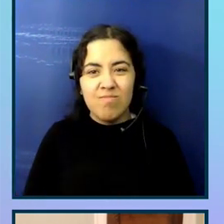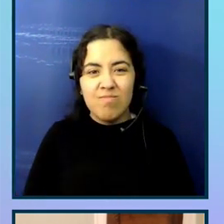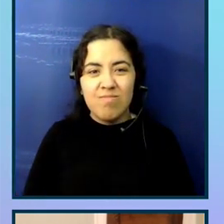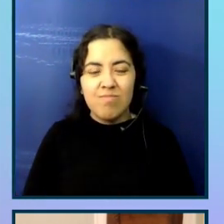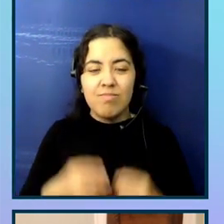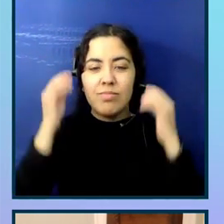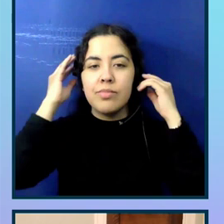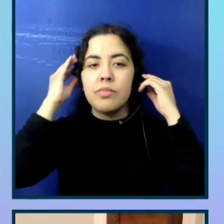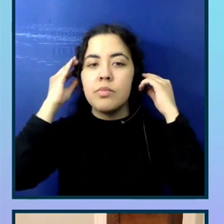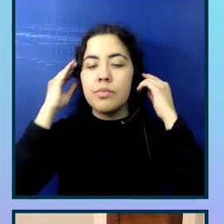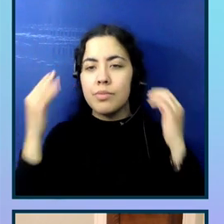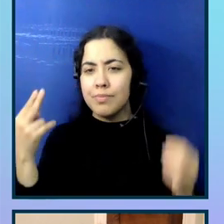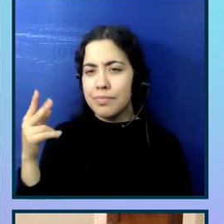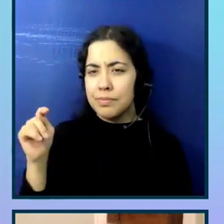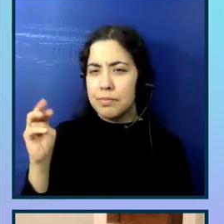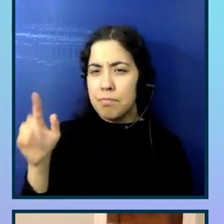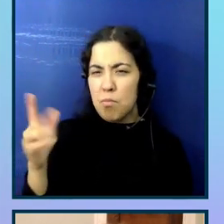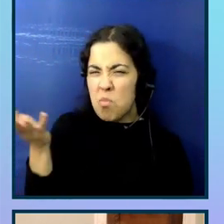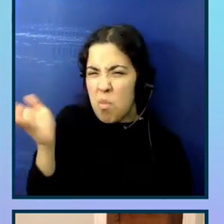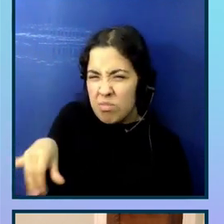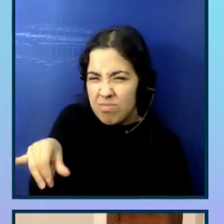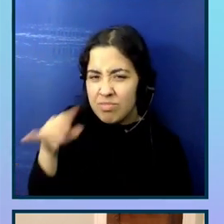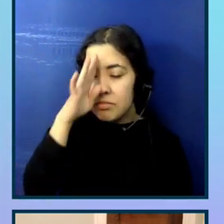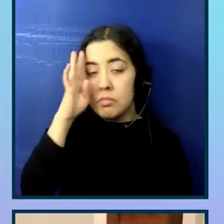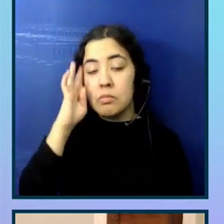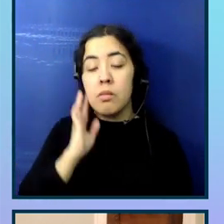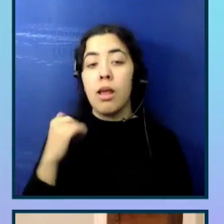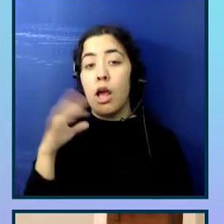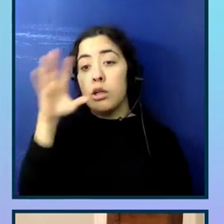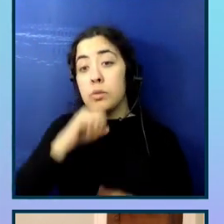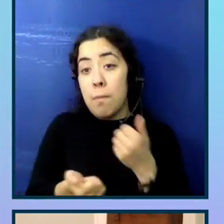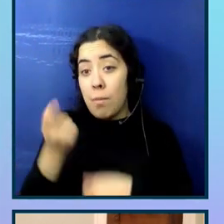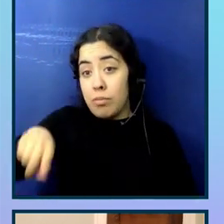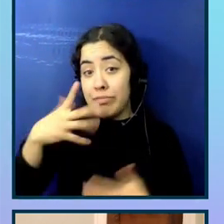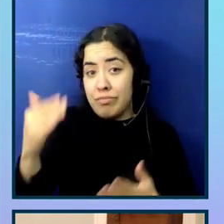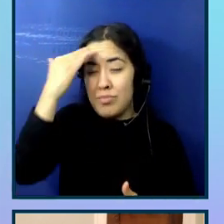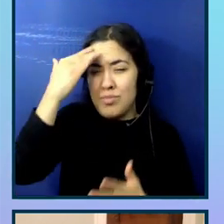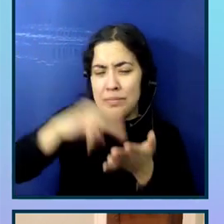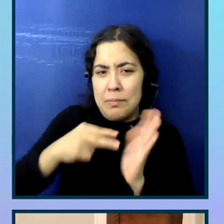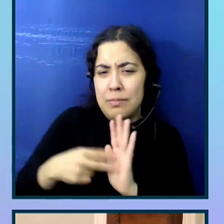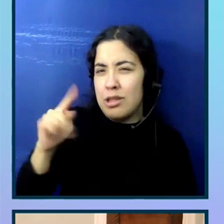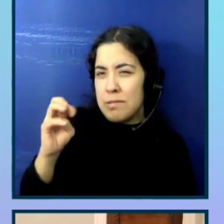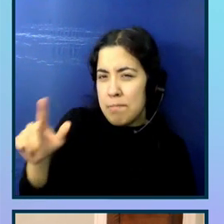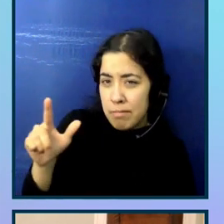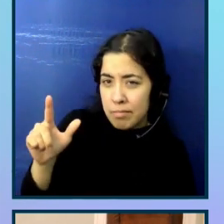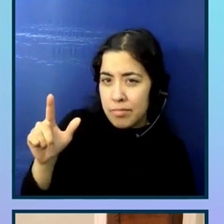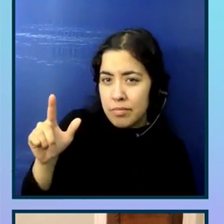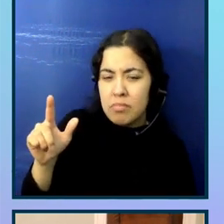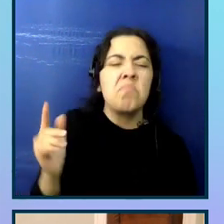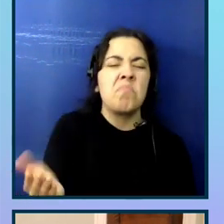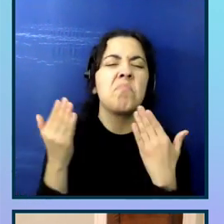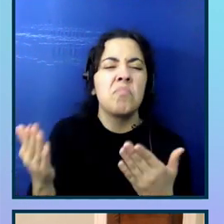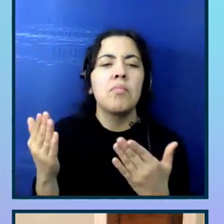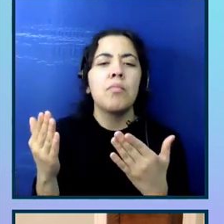So what is HTML? Well, I assume most of us are quite familiar with this term, but we're going to take